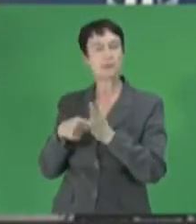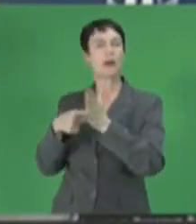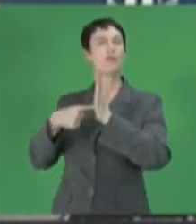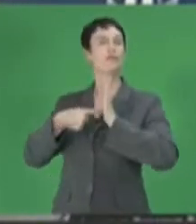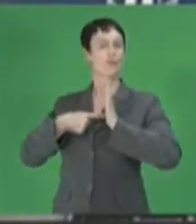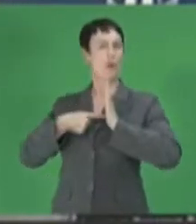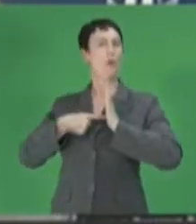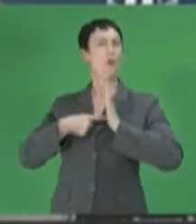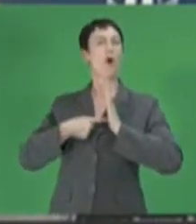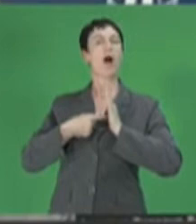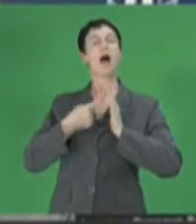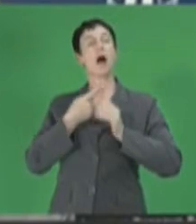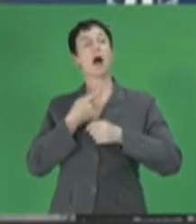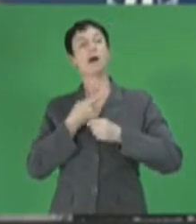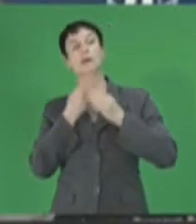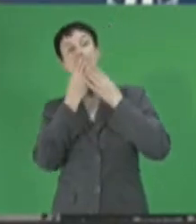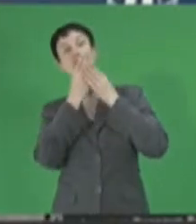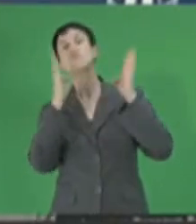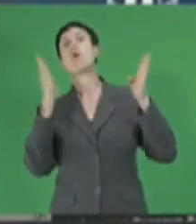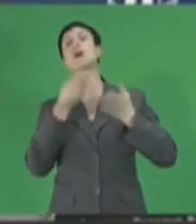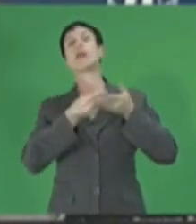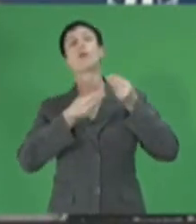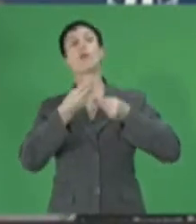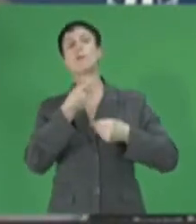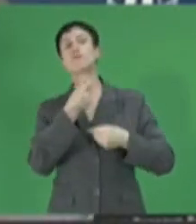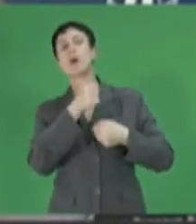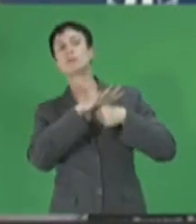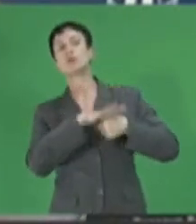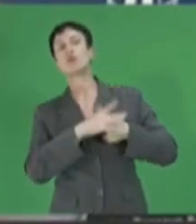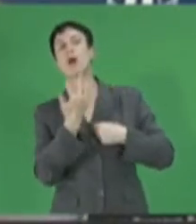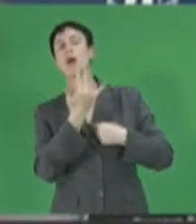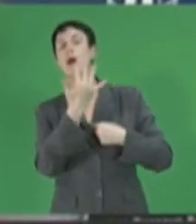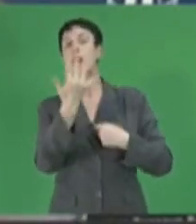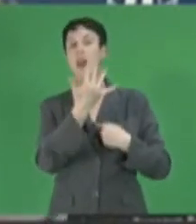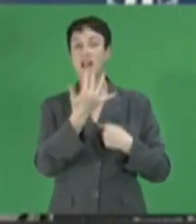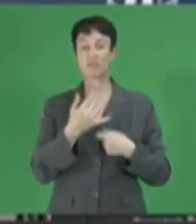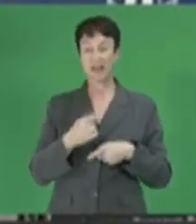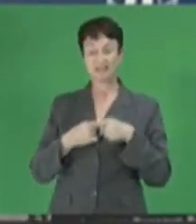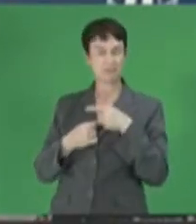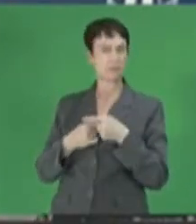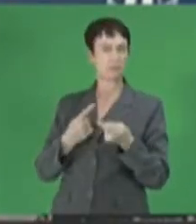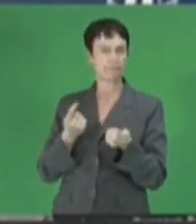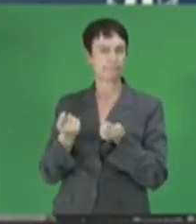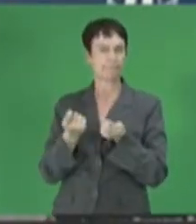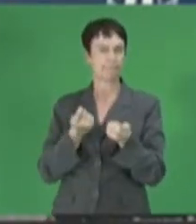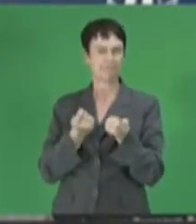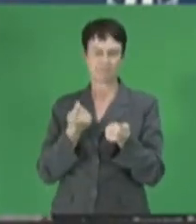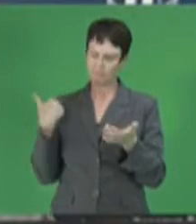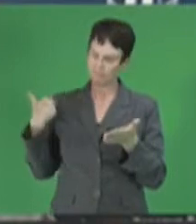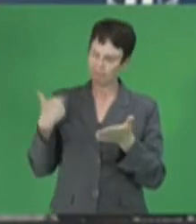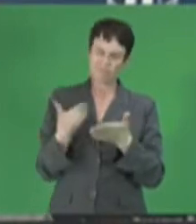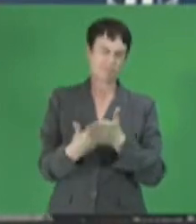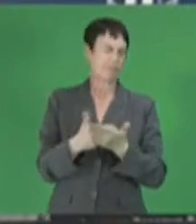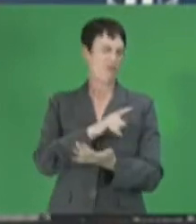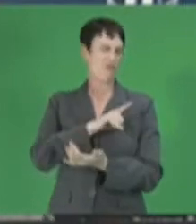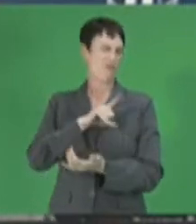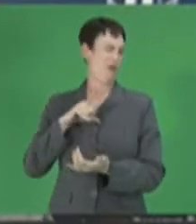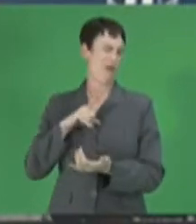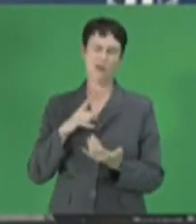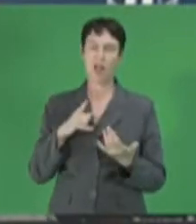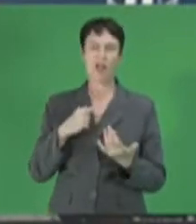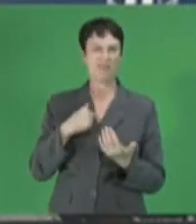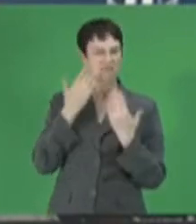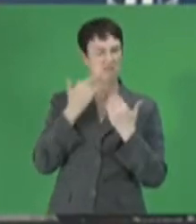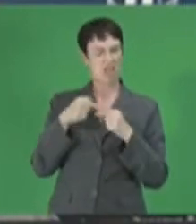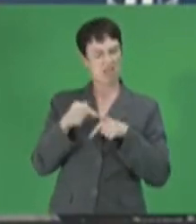broader price pressures in the economy. And core had been contained for so long, and we expect it to be contained this year and